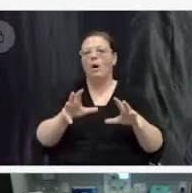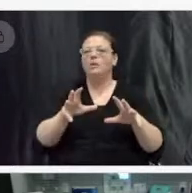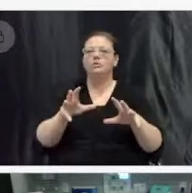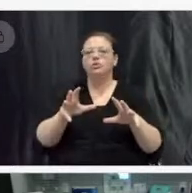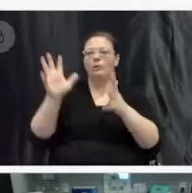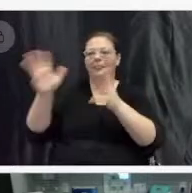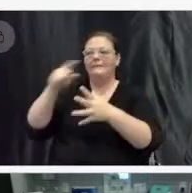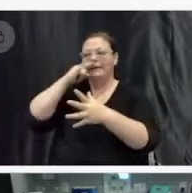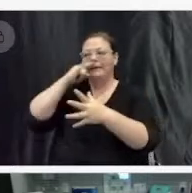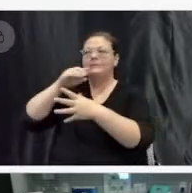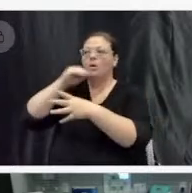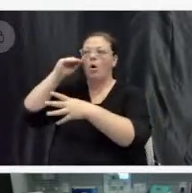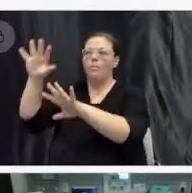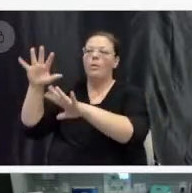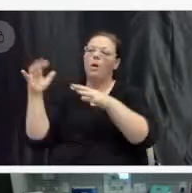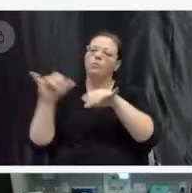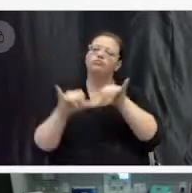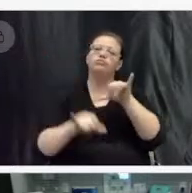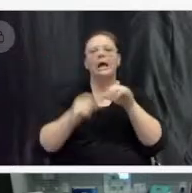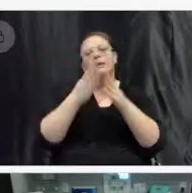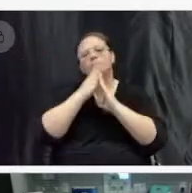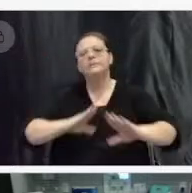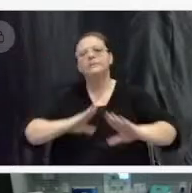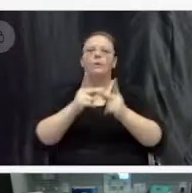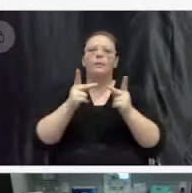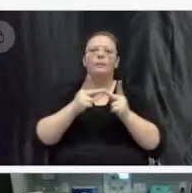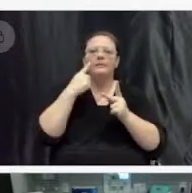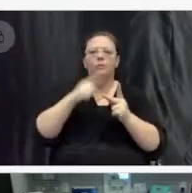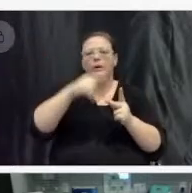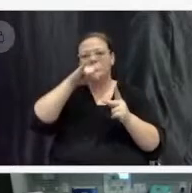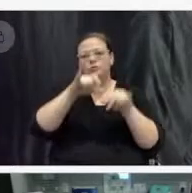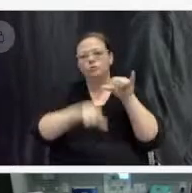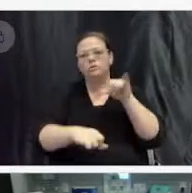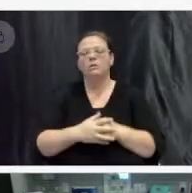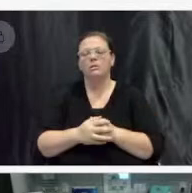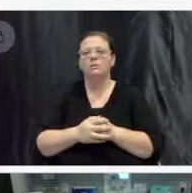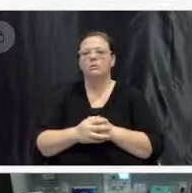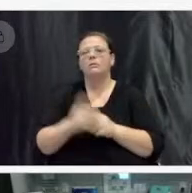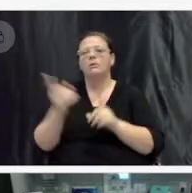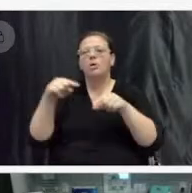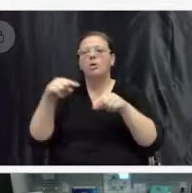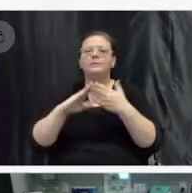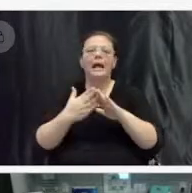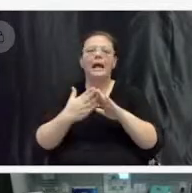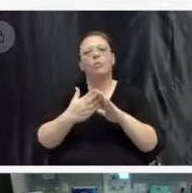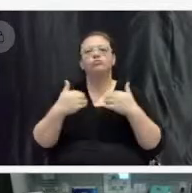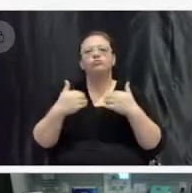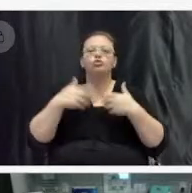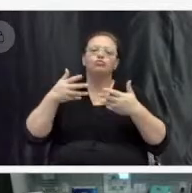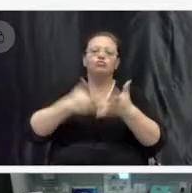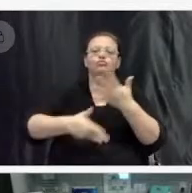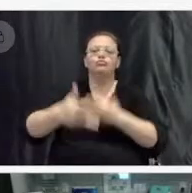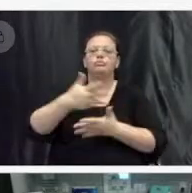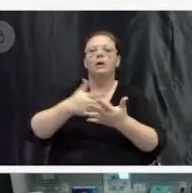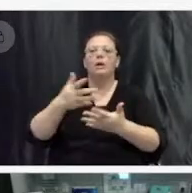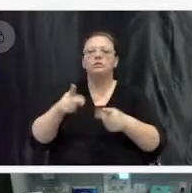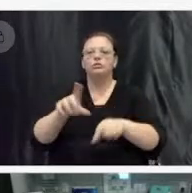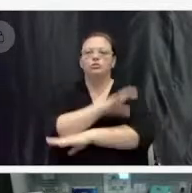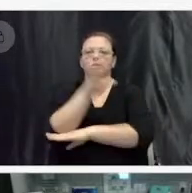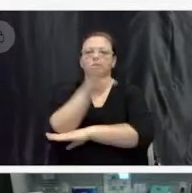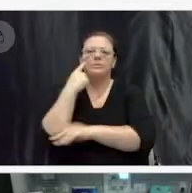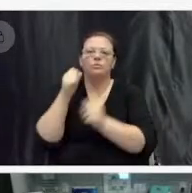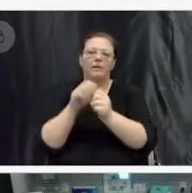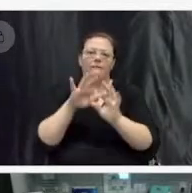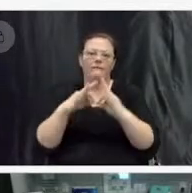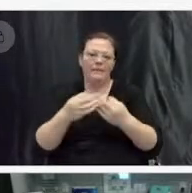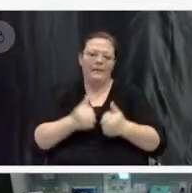and wanted a safe, peaceful place to stay that is safe for their kids. Coming into town to spend Christmas with family who live nearby.